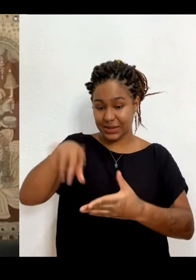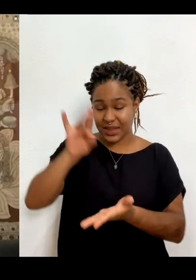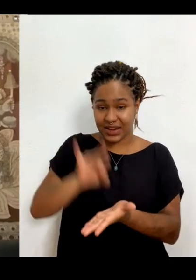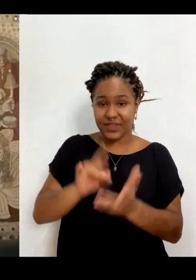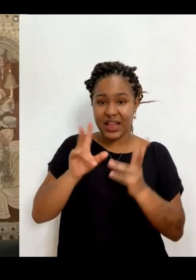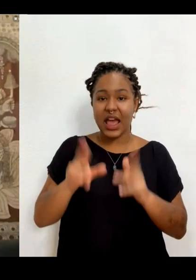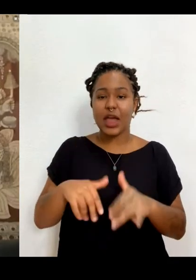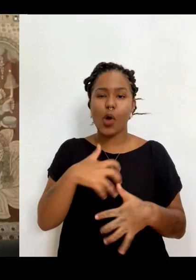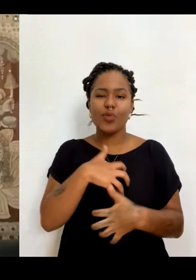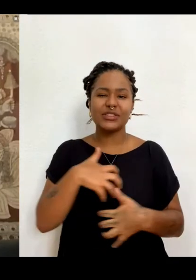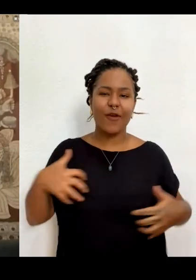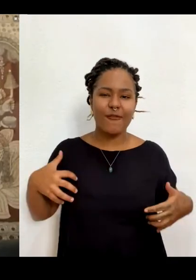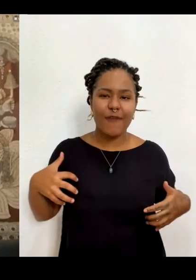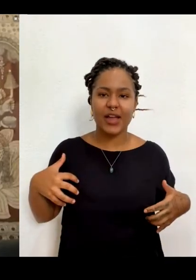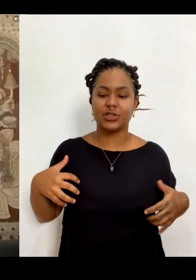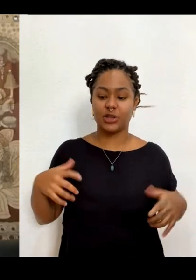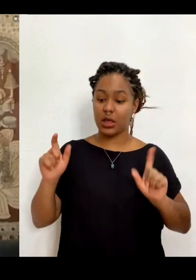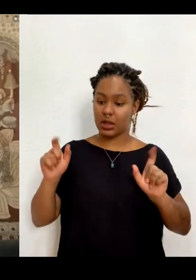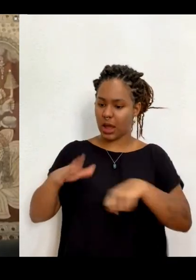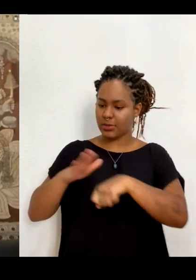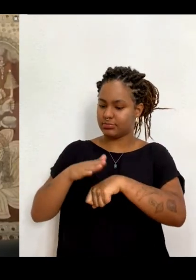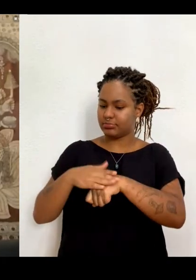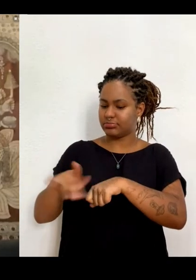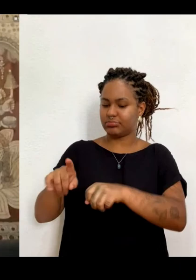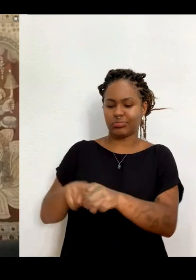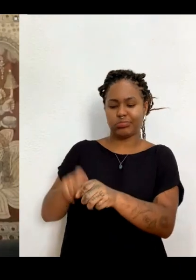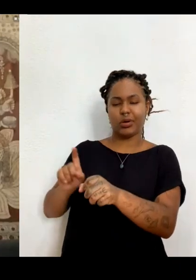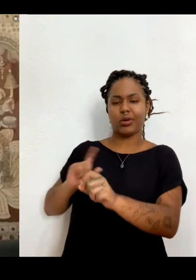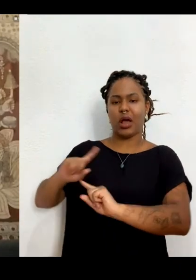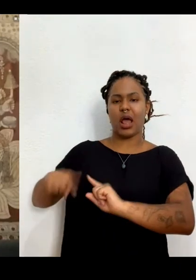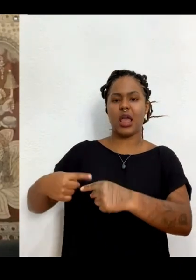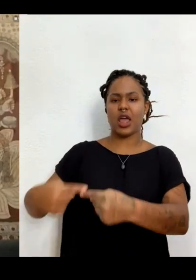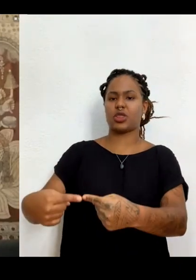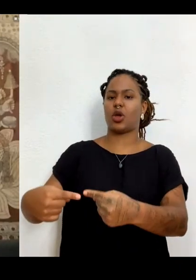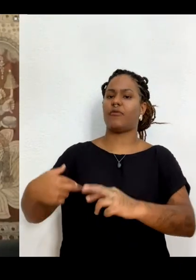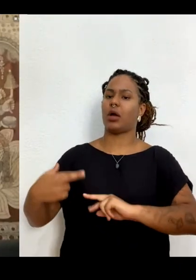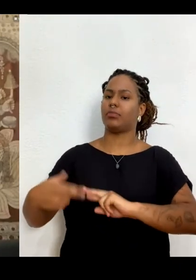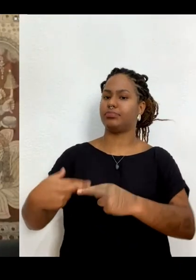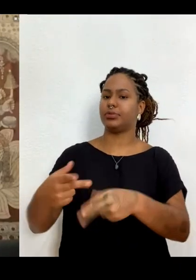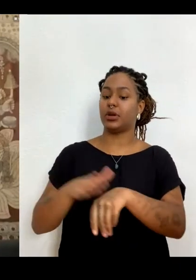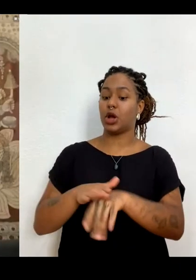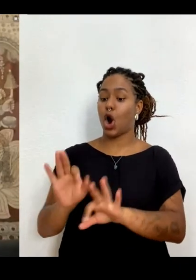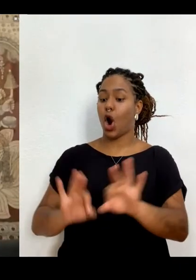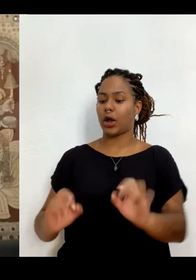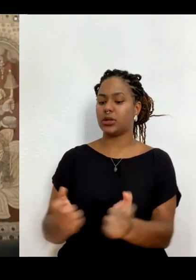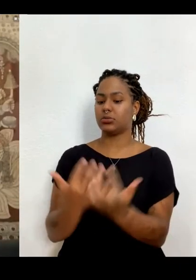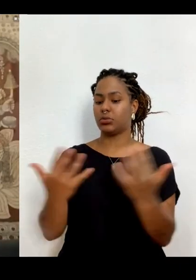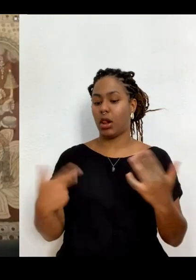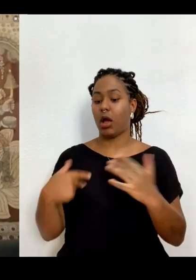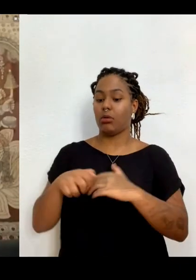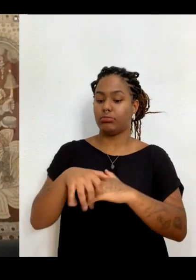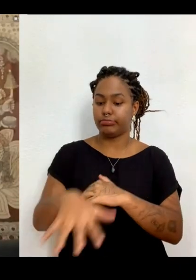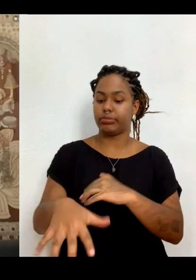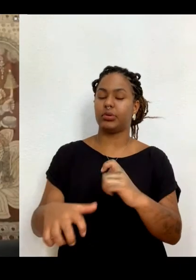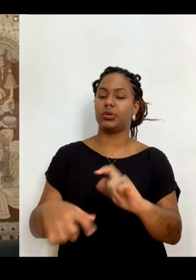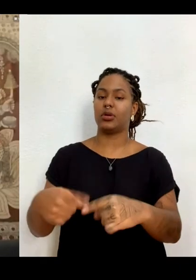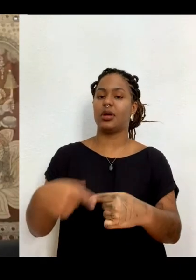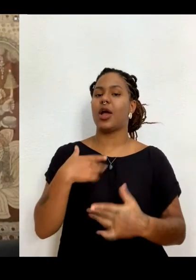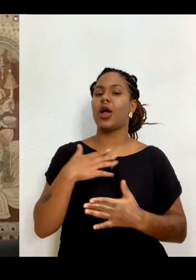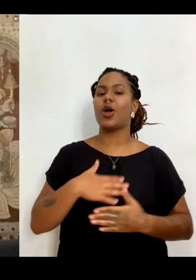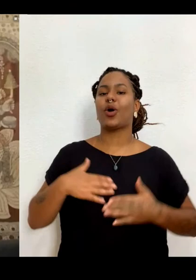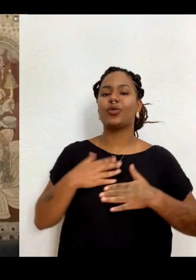it's Auto poetic it's self-organization and I Love the Way Chico used the word freedom and being free